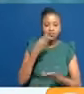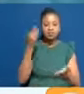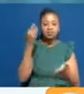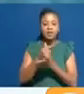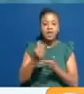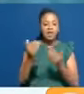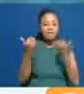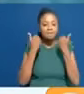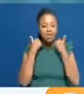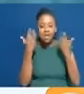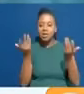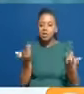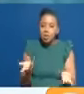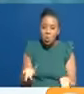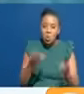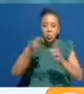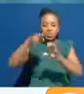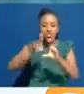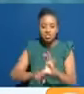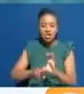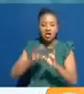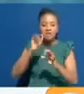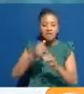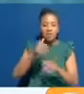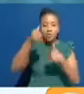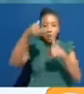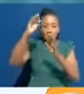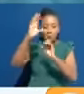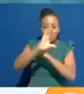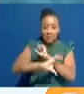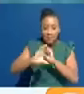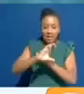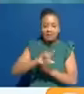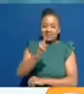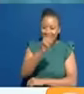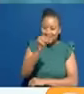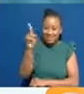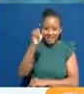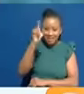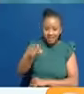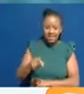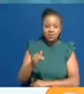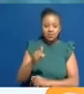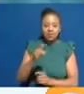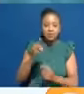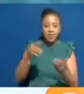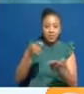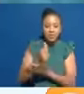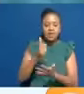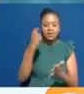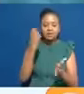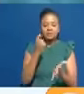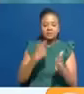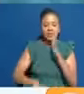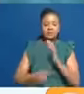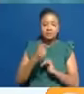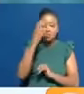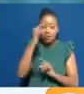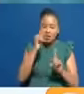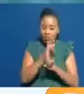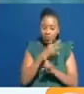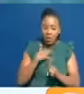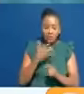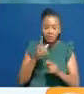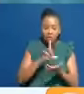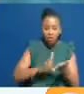sijui nini, furniture kutoka nje ya nje, tutamulipisha ushuru kwa sababu tunataka hiyo vitu yote itengenezwe na vijana